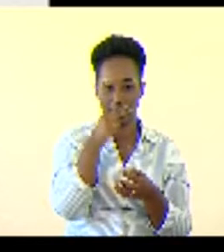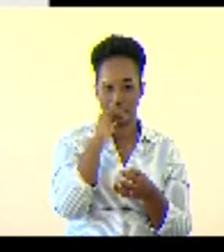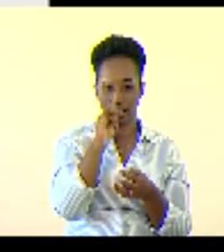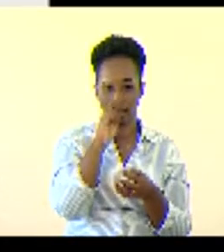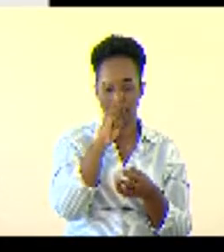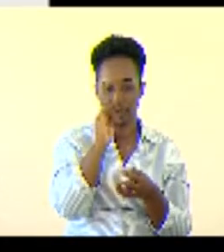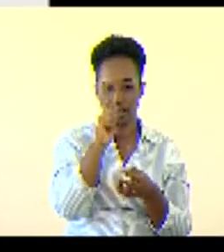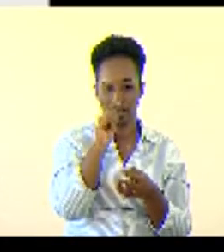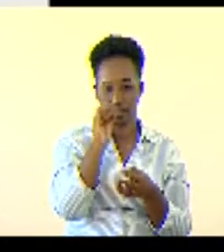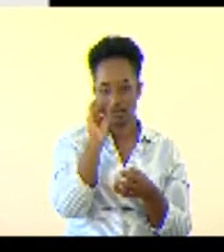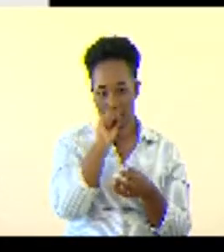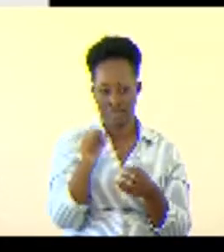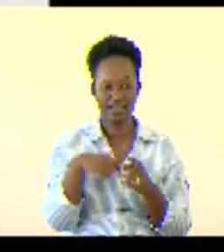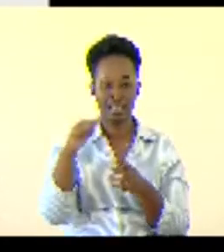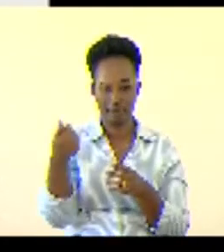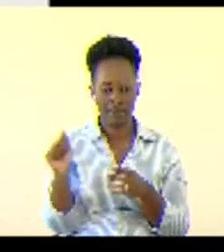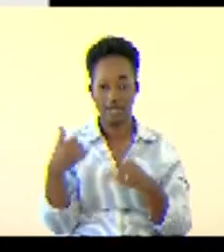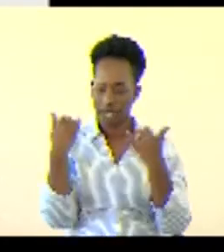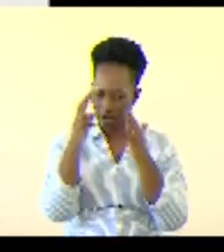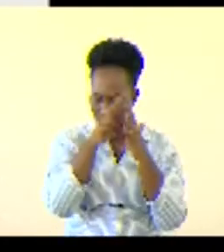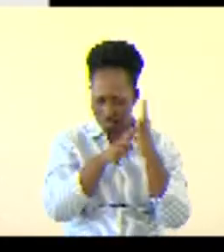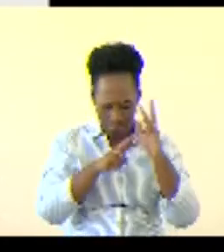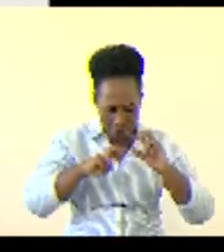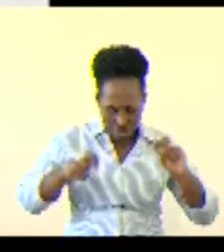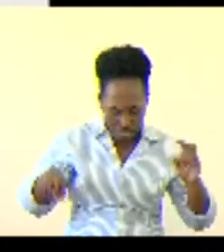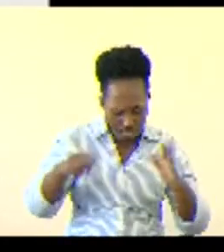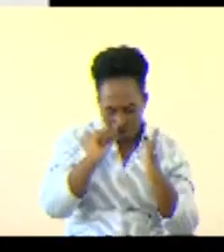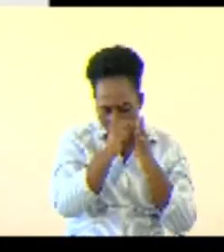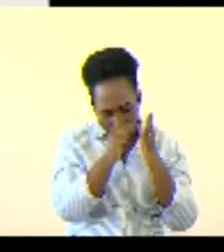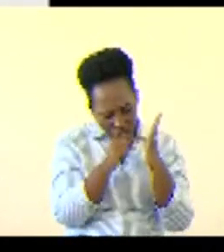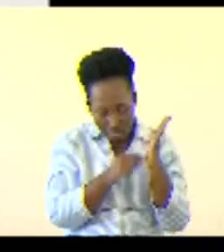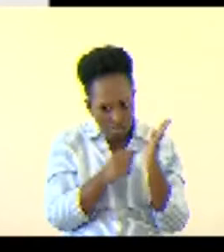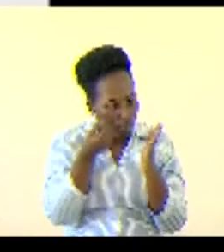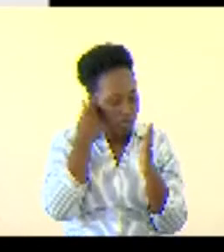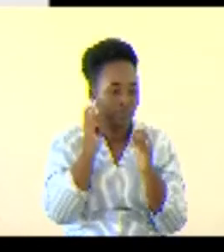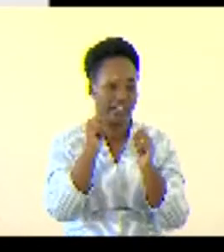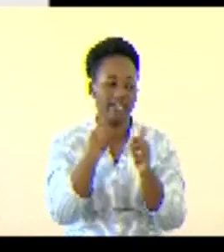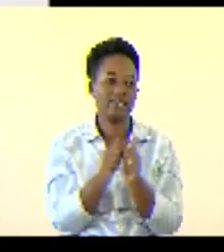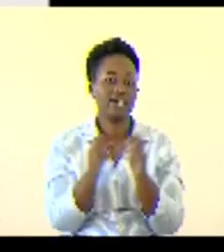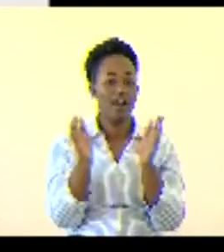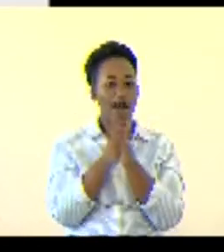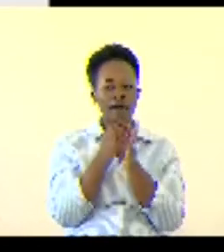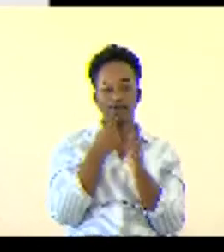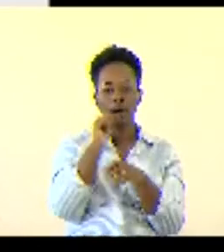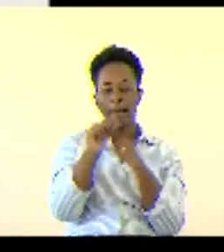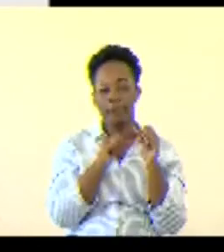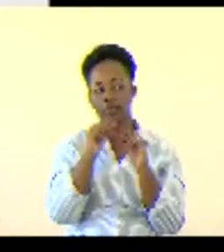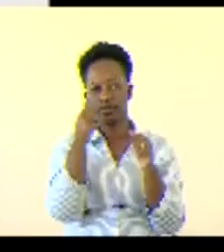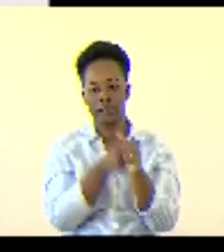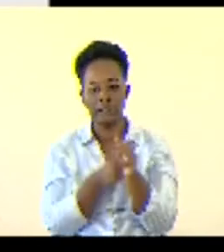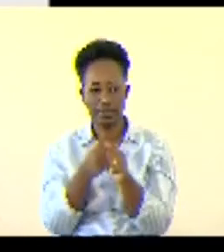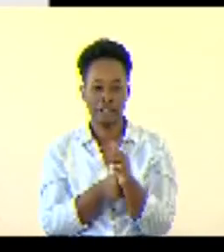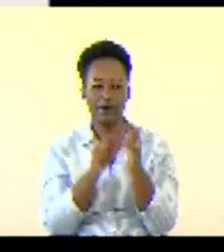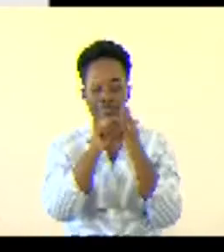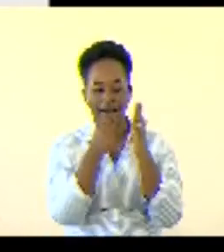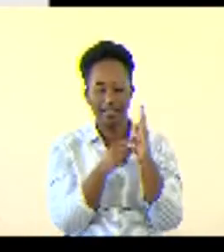so on and so forth. Let's go through these factors. Let's go through these factors and let's talk about how I said factors